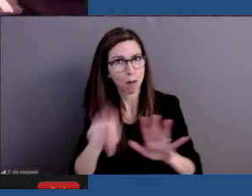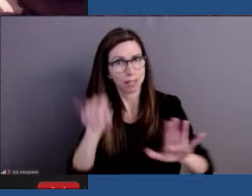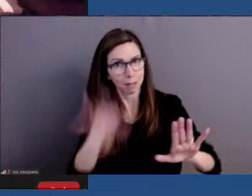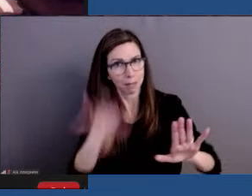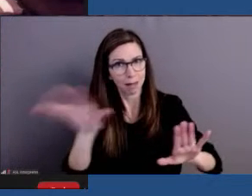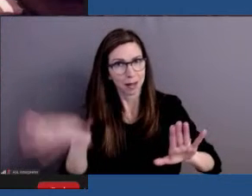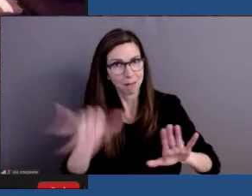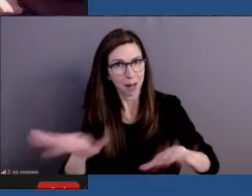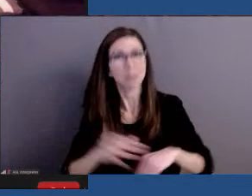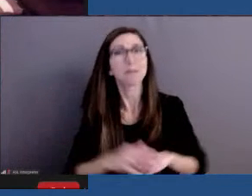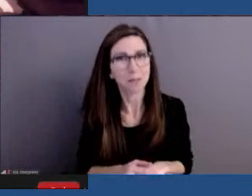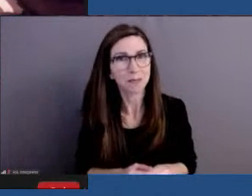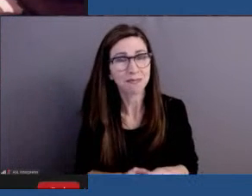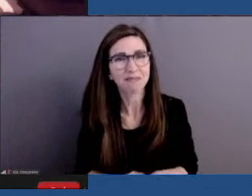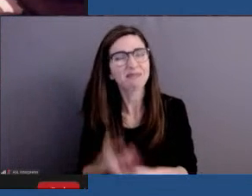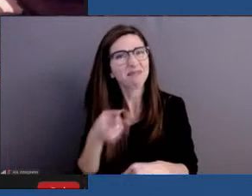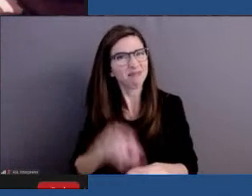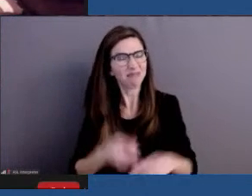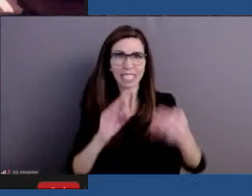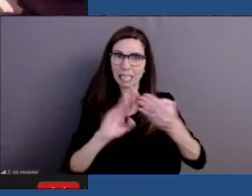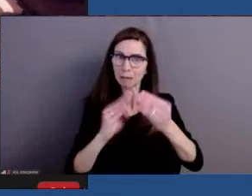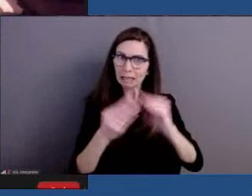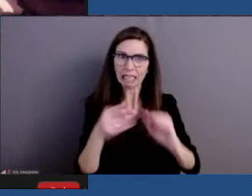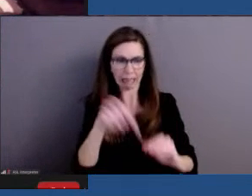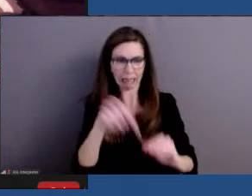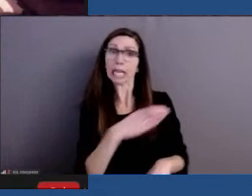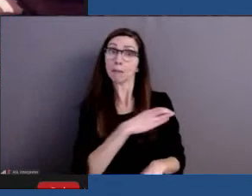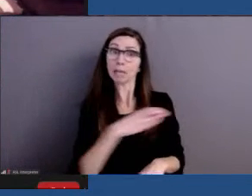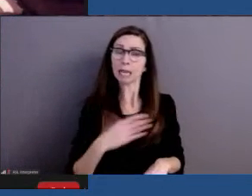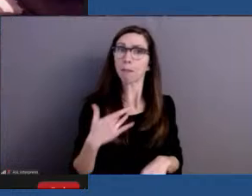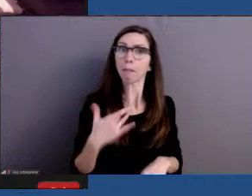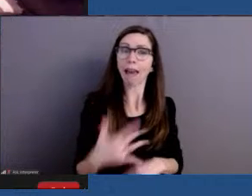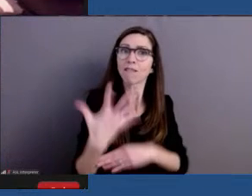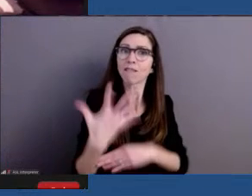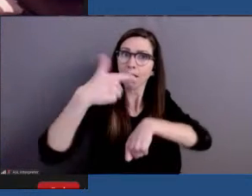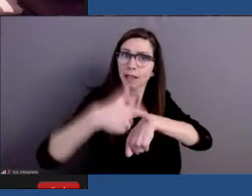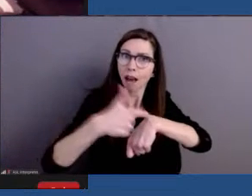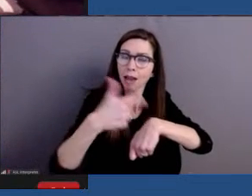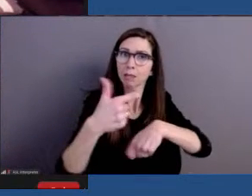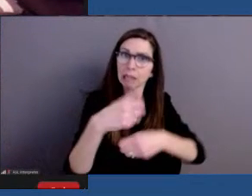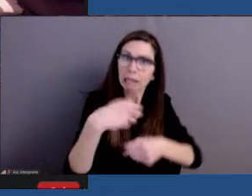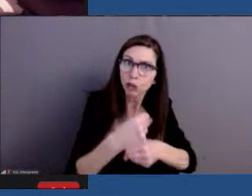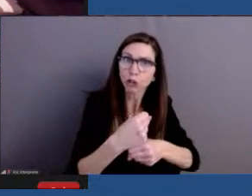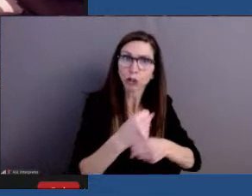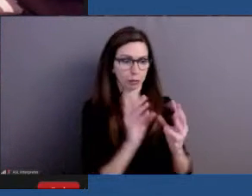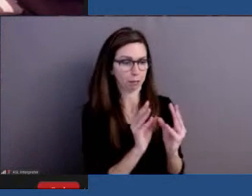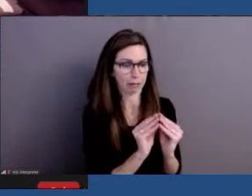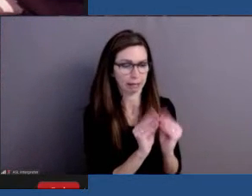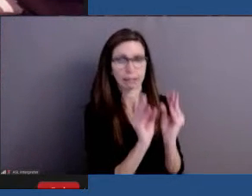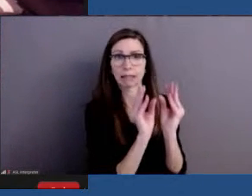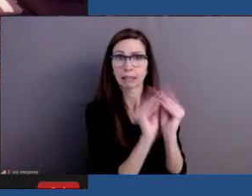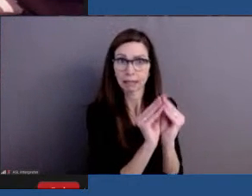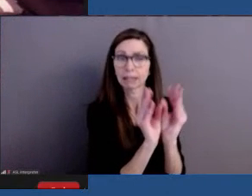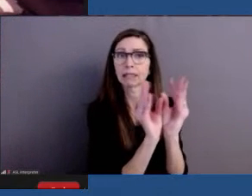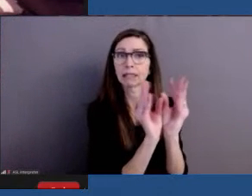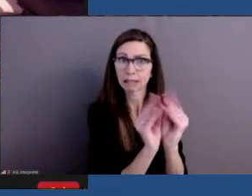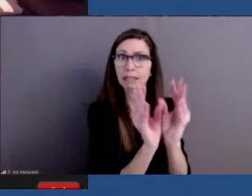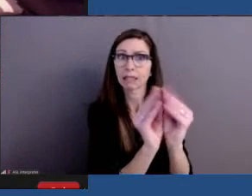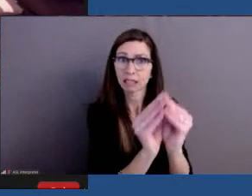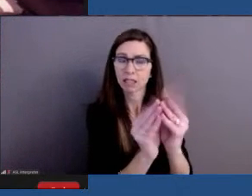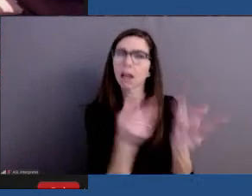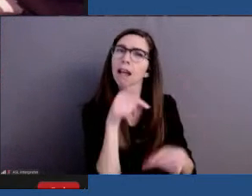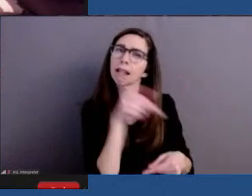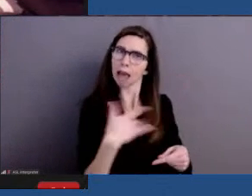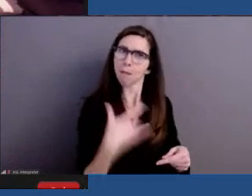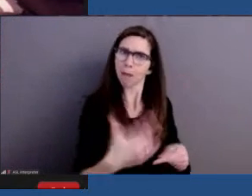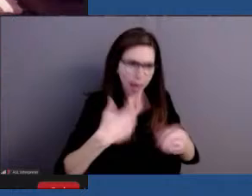The committee meets at least 5 times per year, with other special meetings as required. And the group consults on projects required under